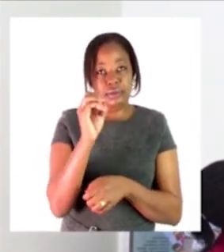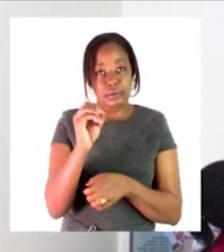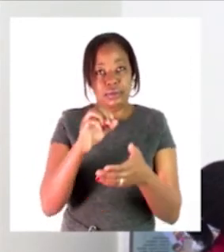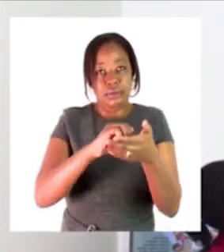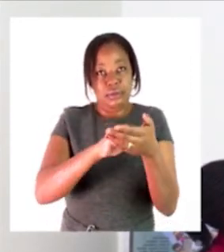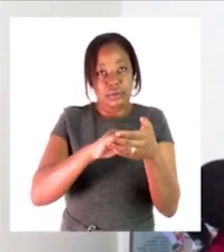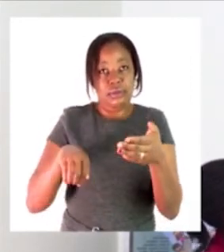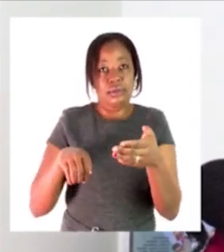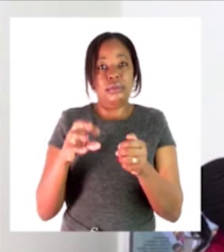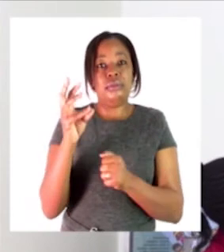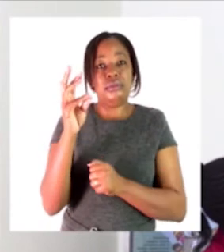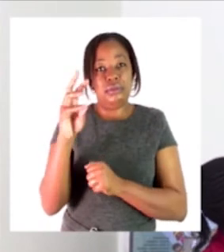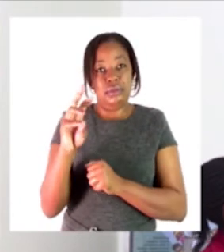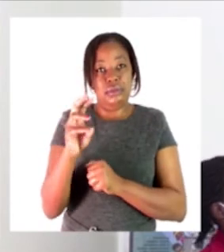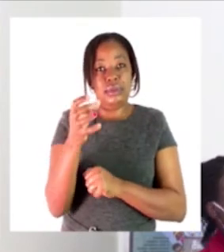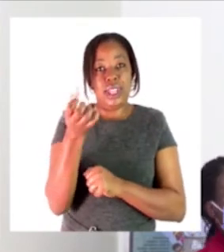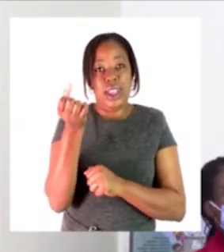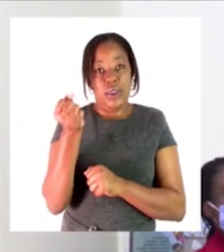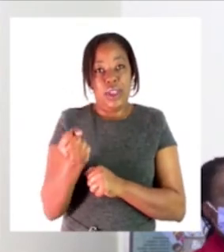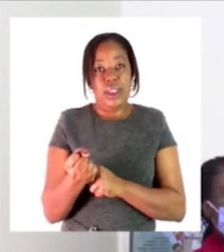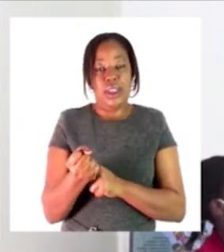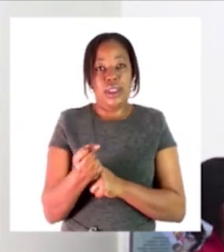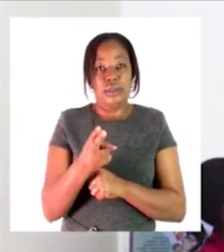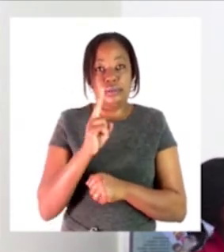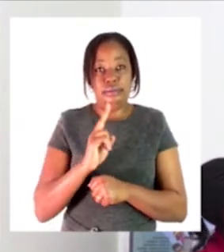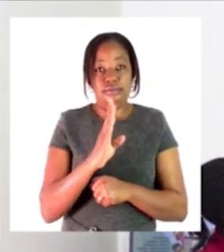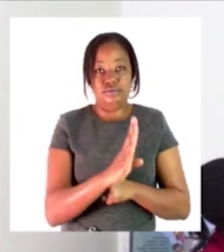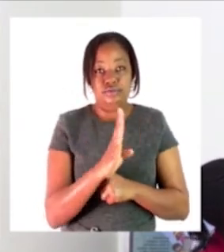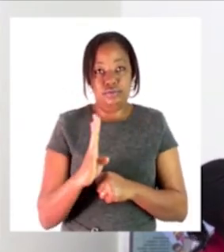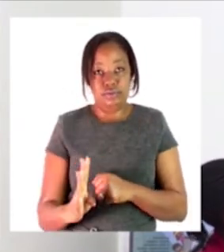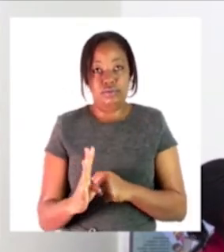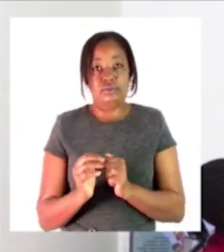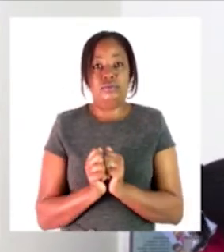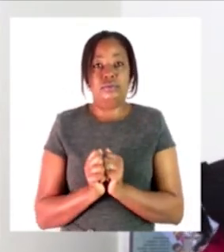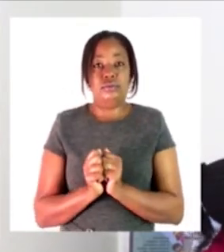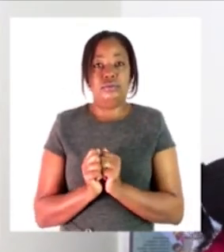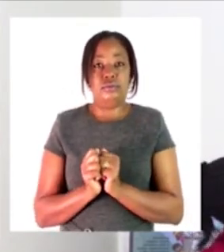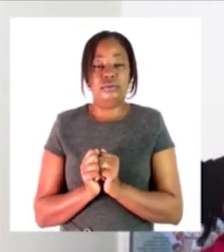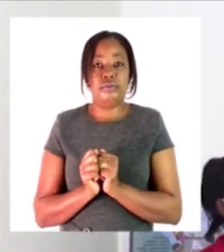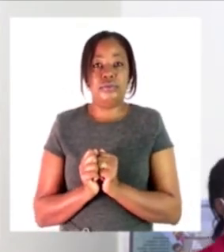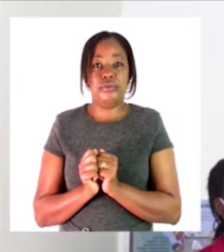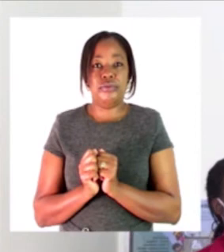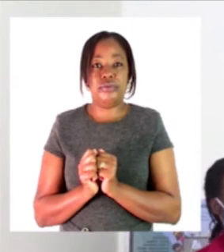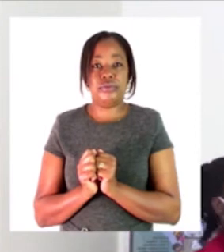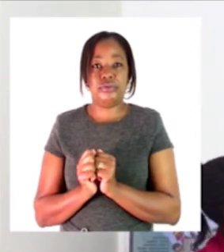to break down that number to make it only a 50 there, which is easy because it's just having a 0 at